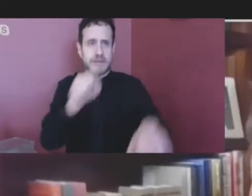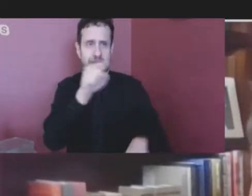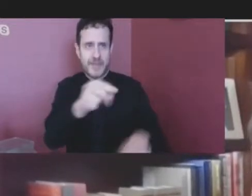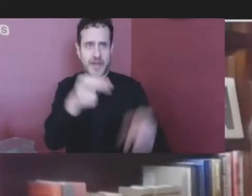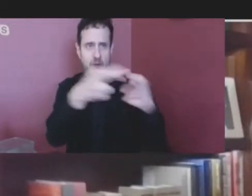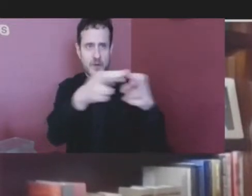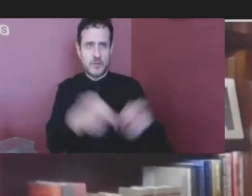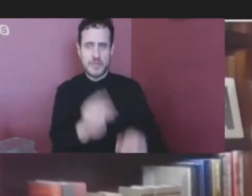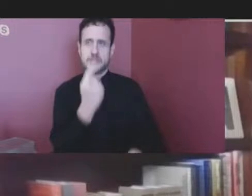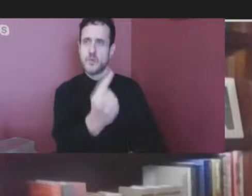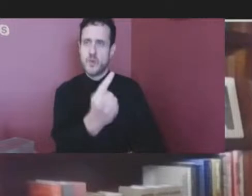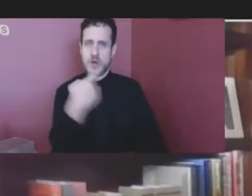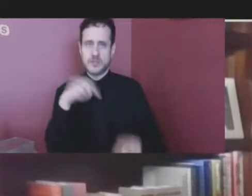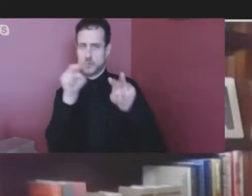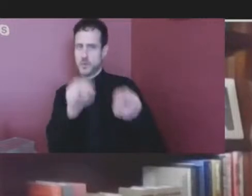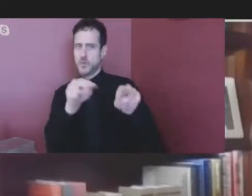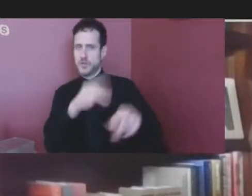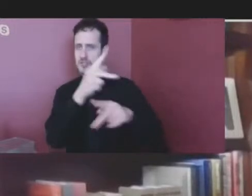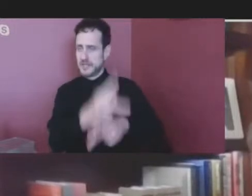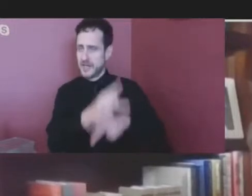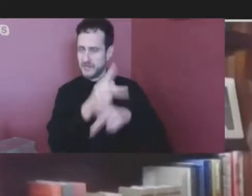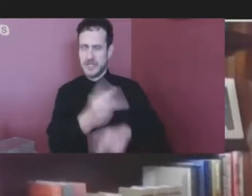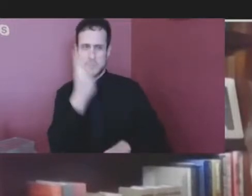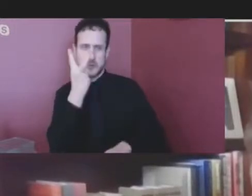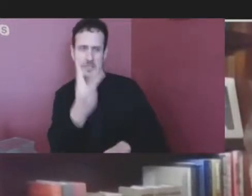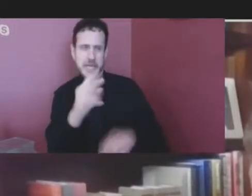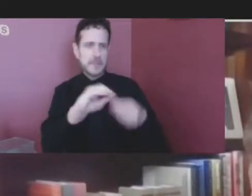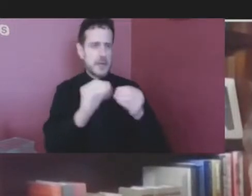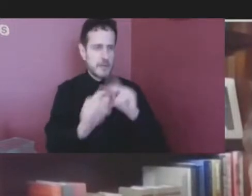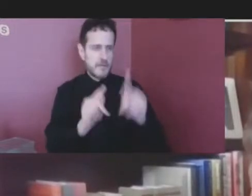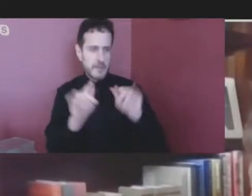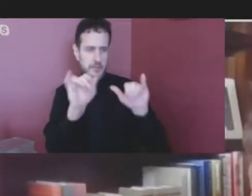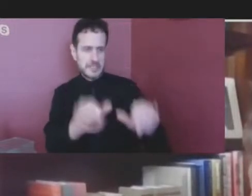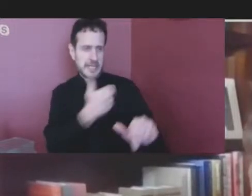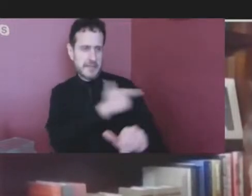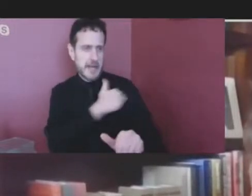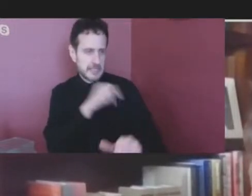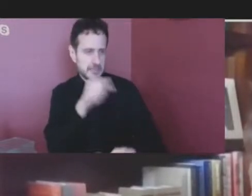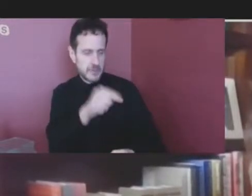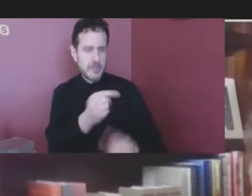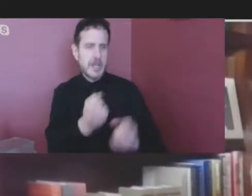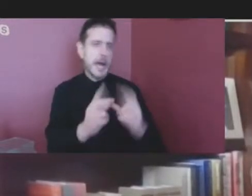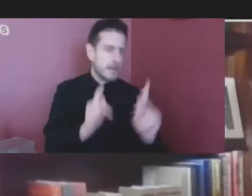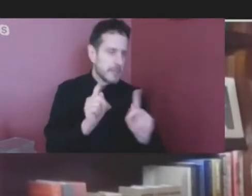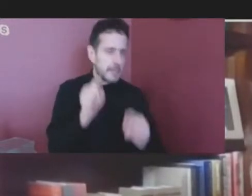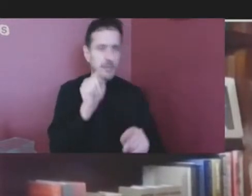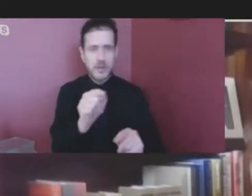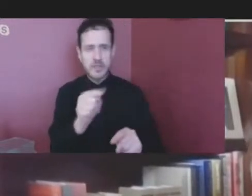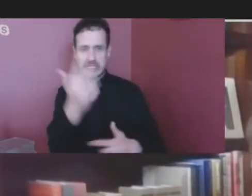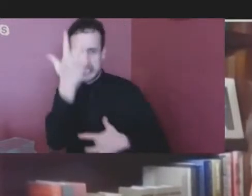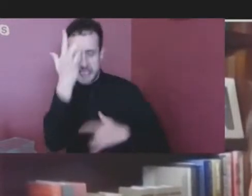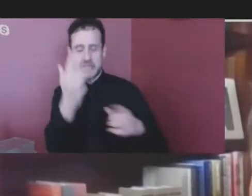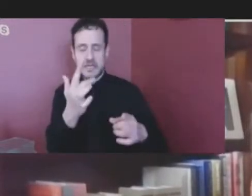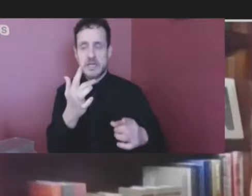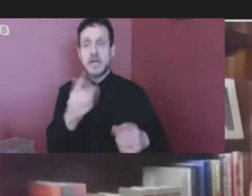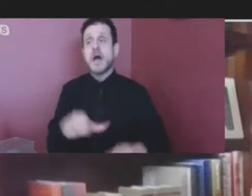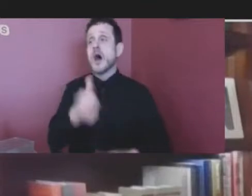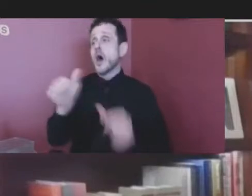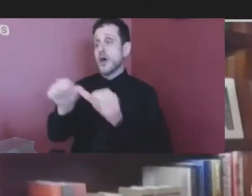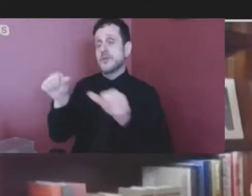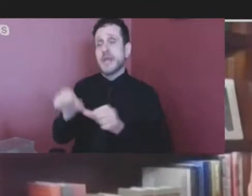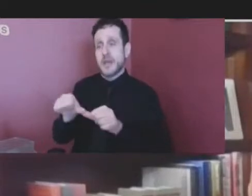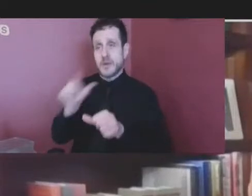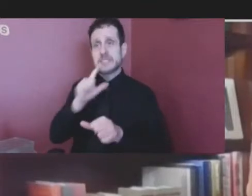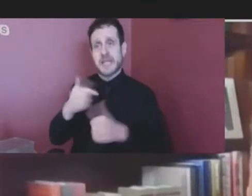so we're watching that closely too. Like the other regions that have exceeded 8% positivity, Tier